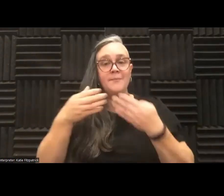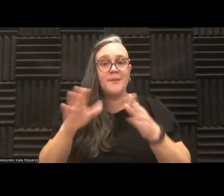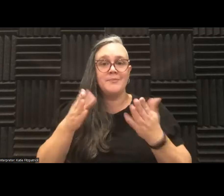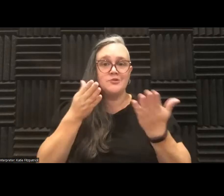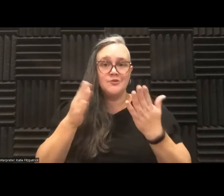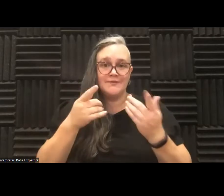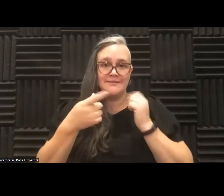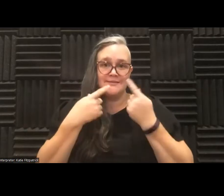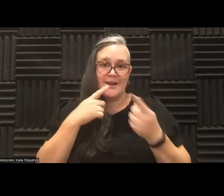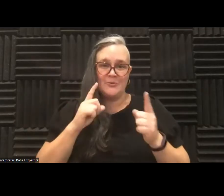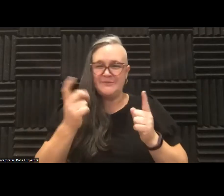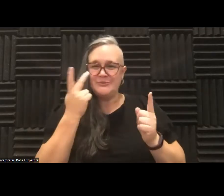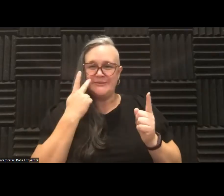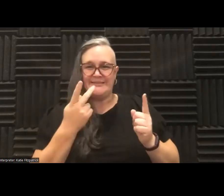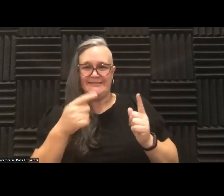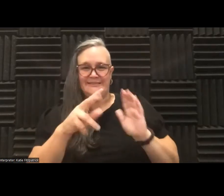Please watch.